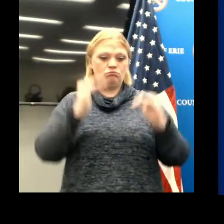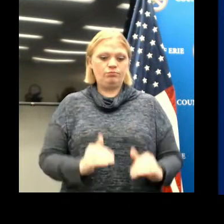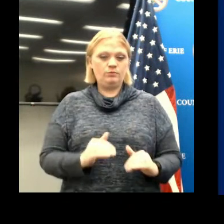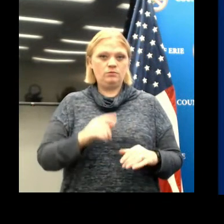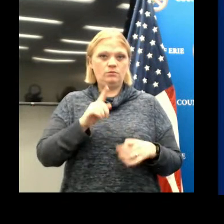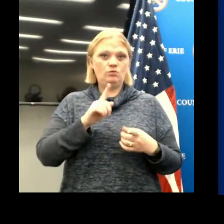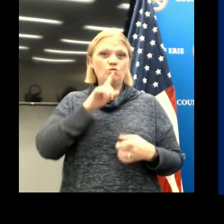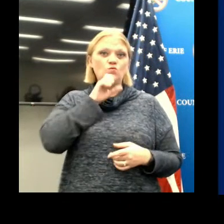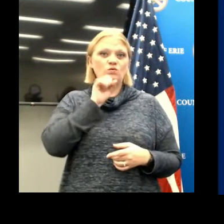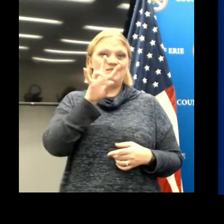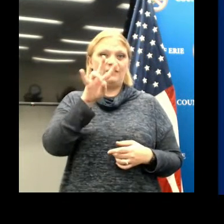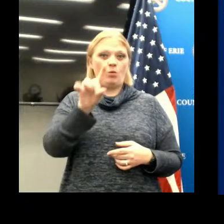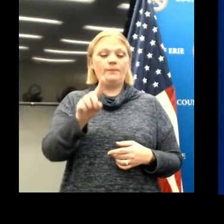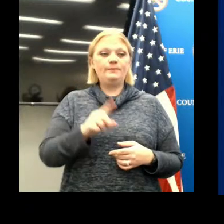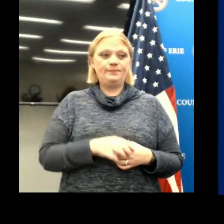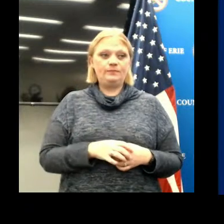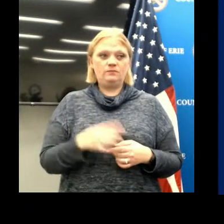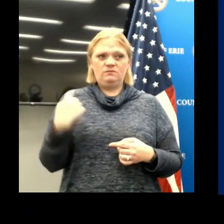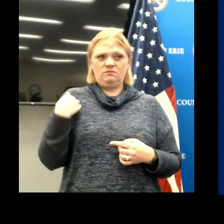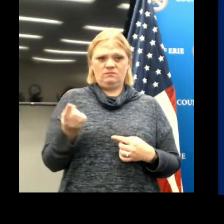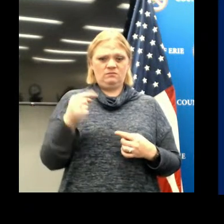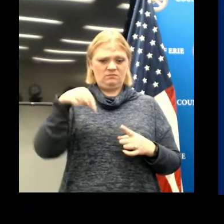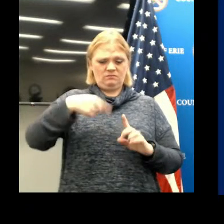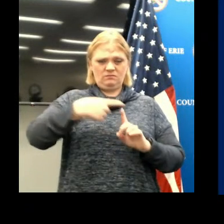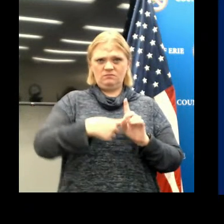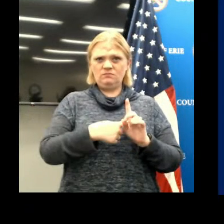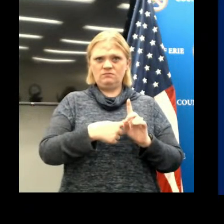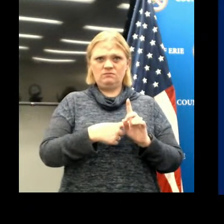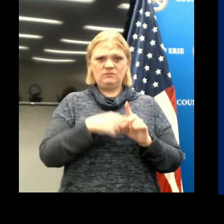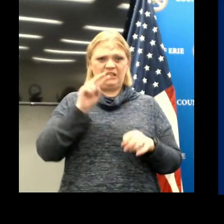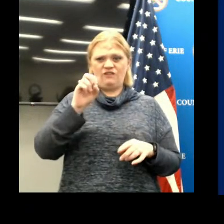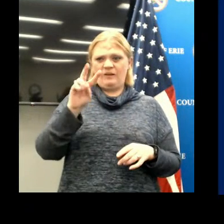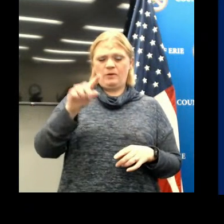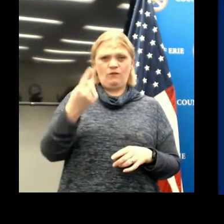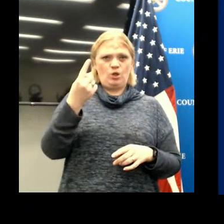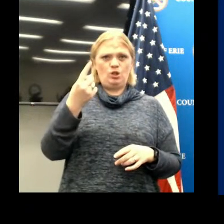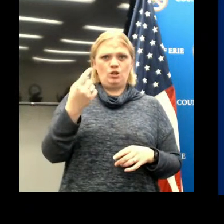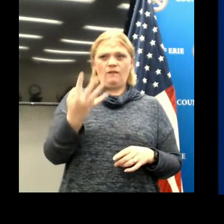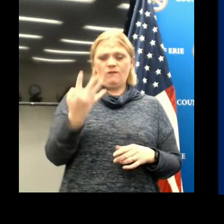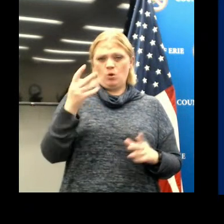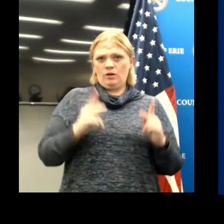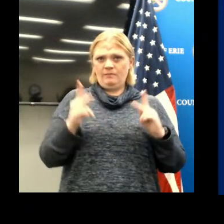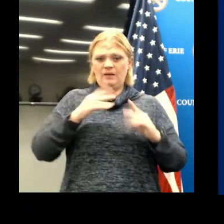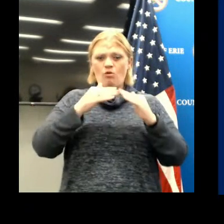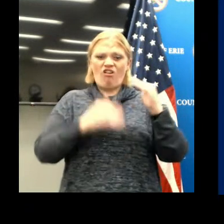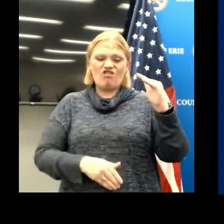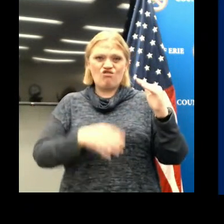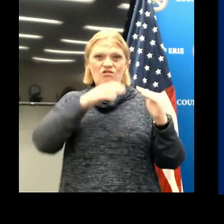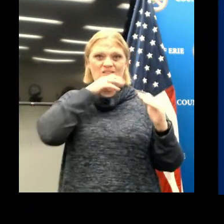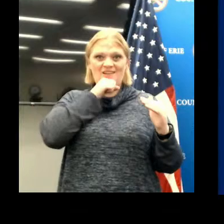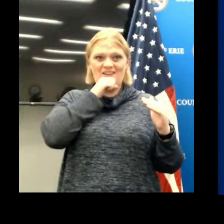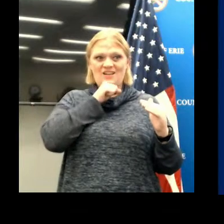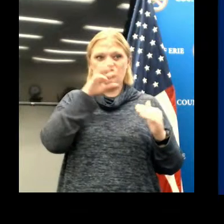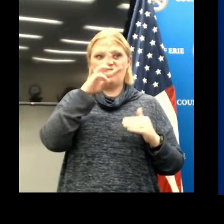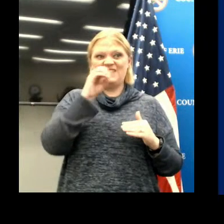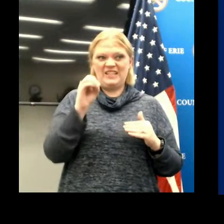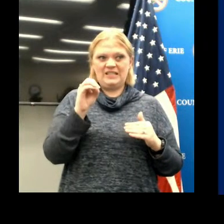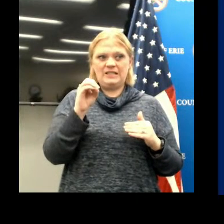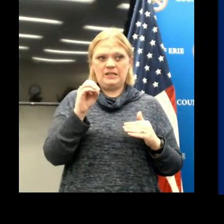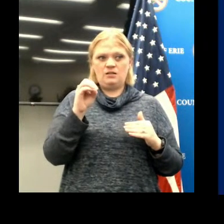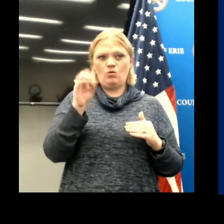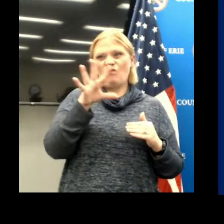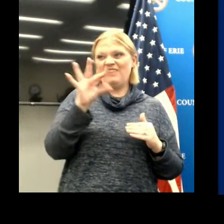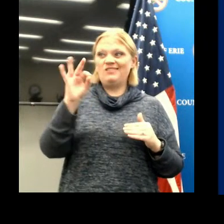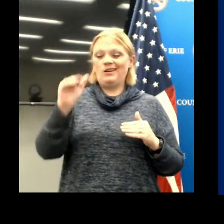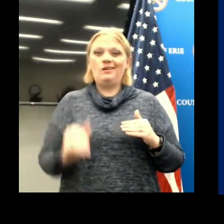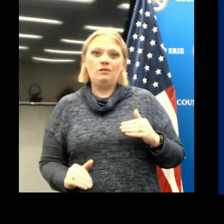71. And since just the beginning of this month, so just since November 1st, we've had 4 individuals under the age of 60, 59 and